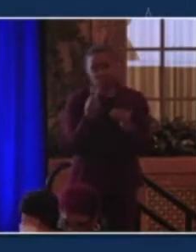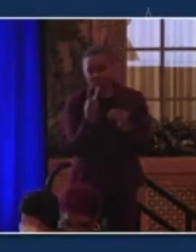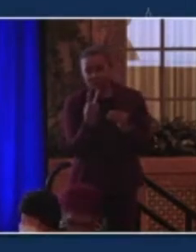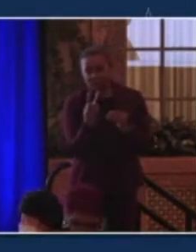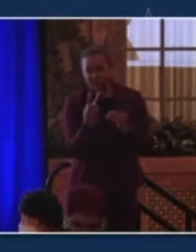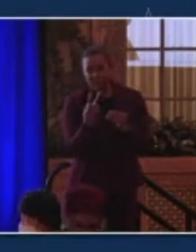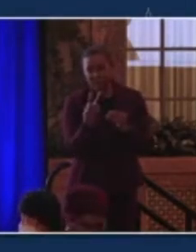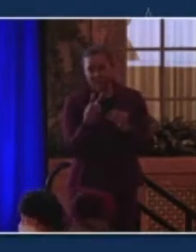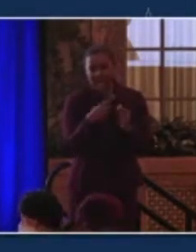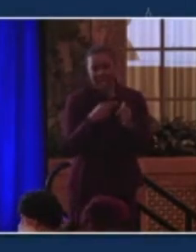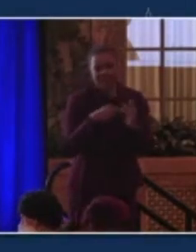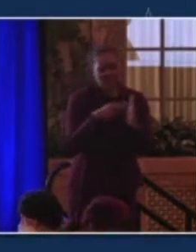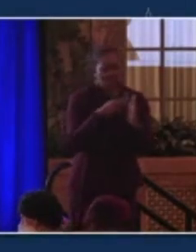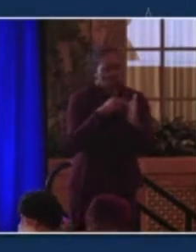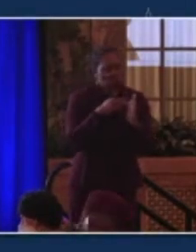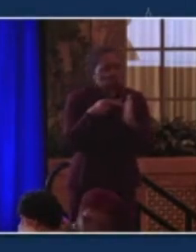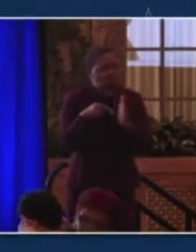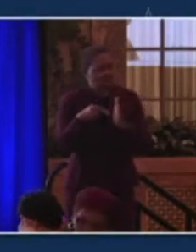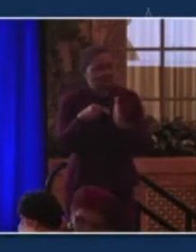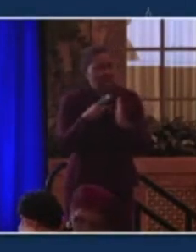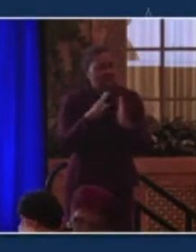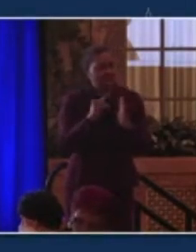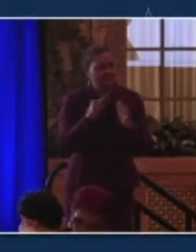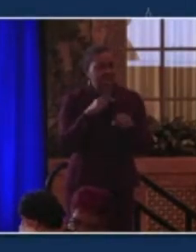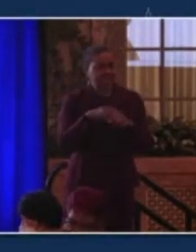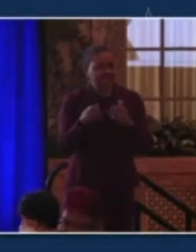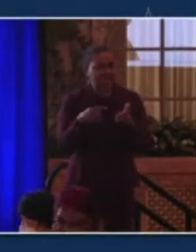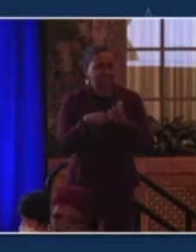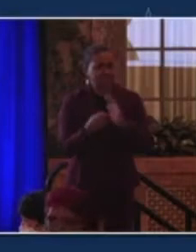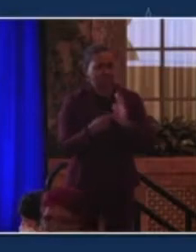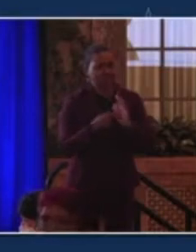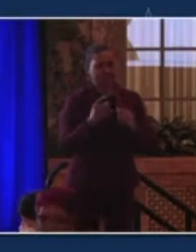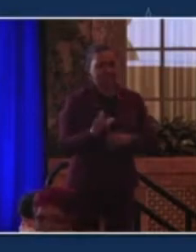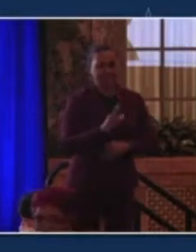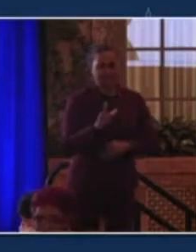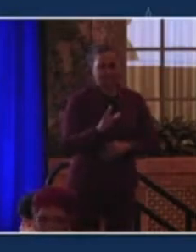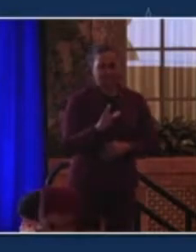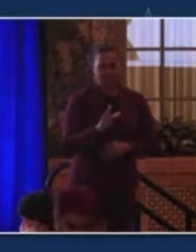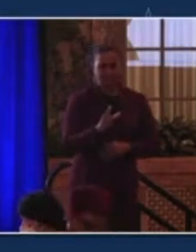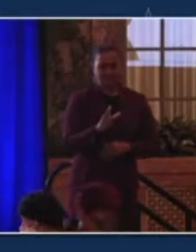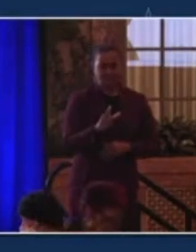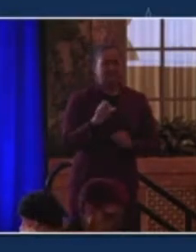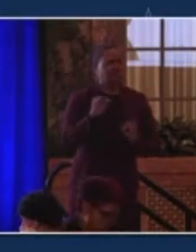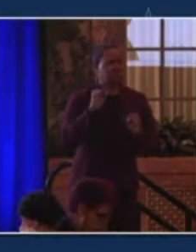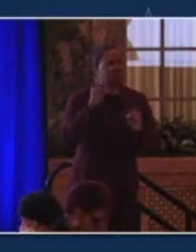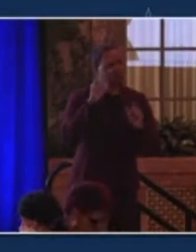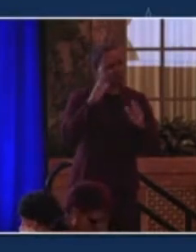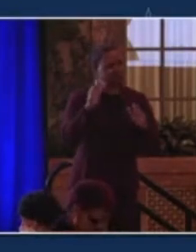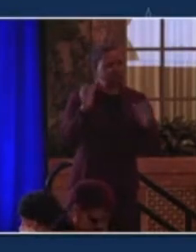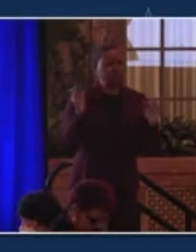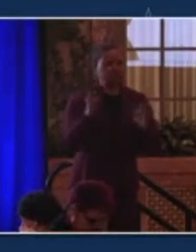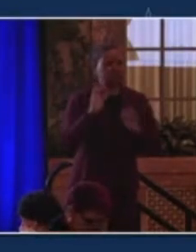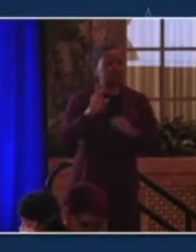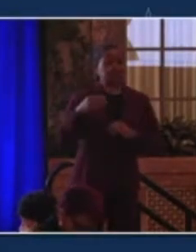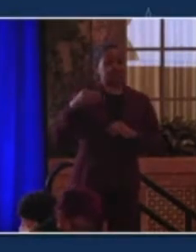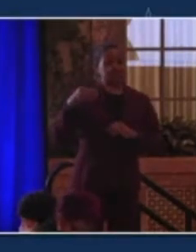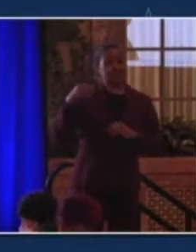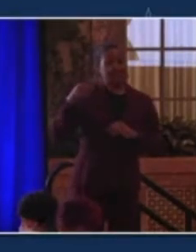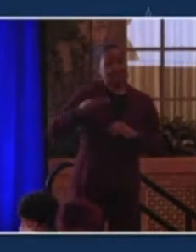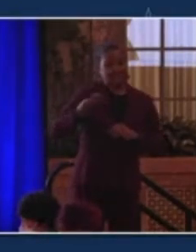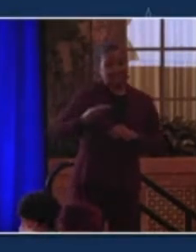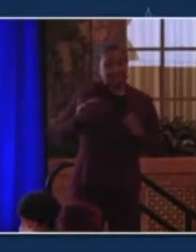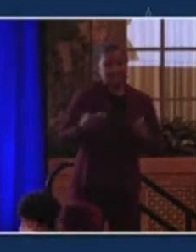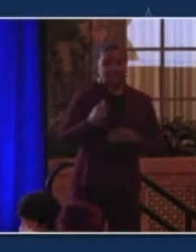have them read and returned by the time they were due. It is wonderful to be celebrating his legacy here in